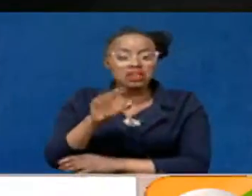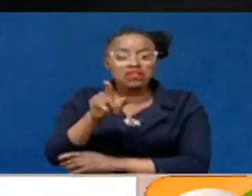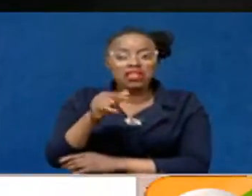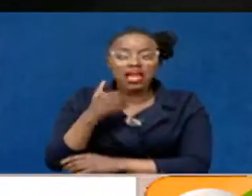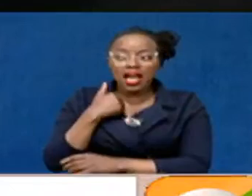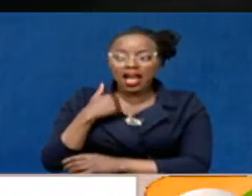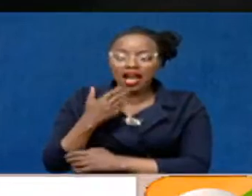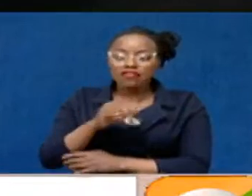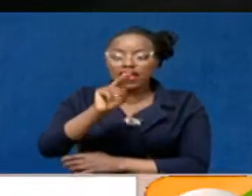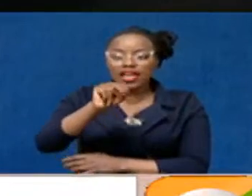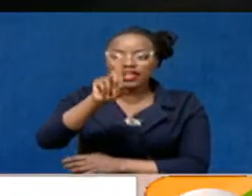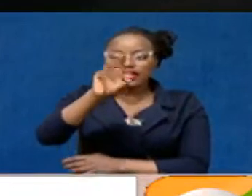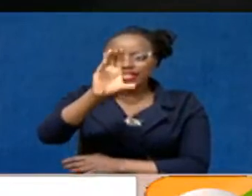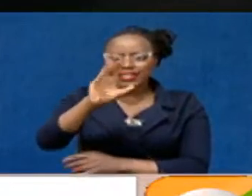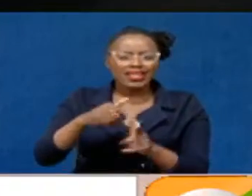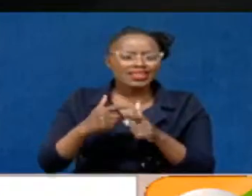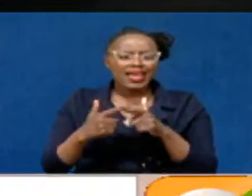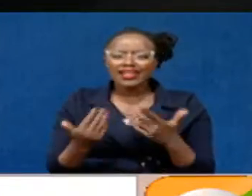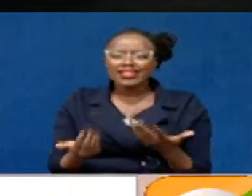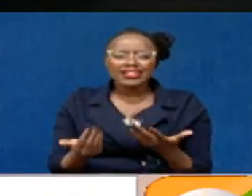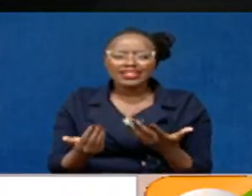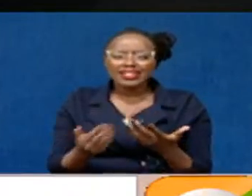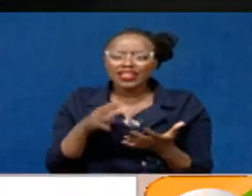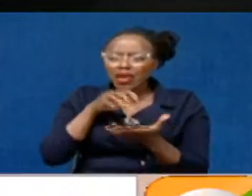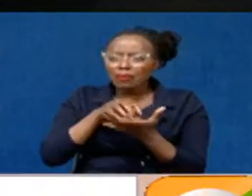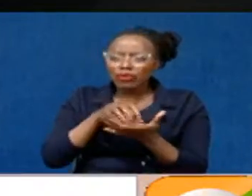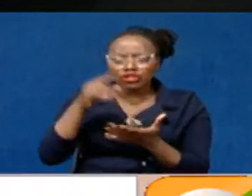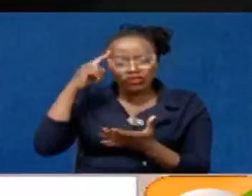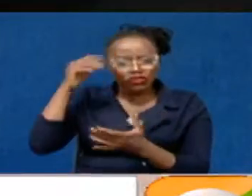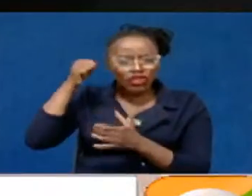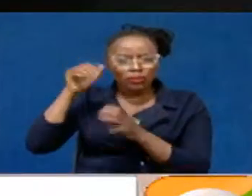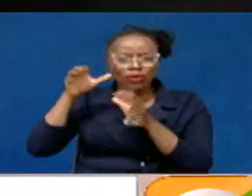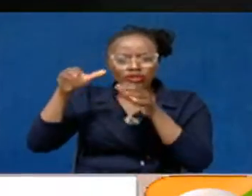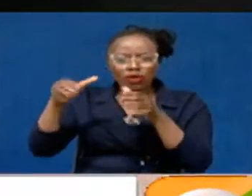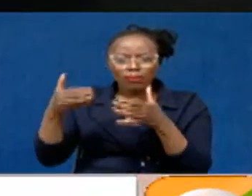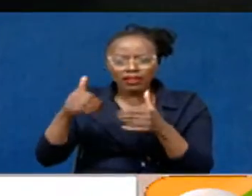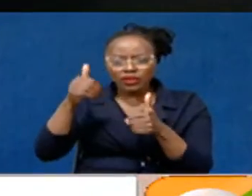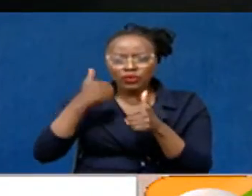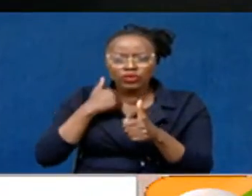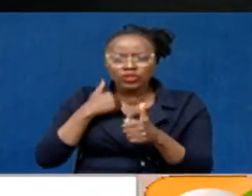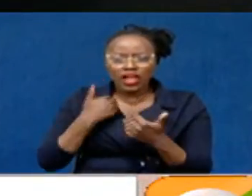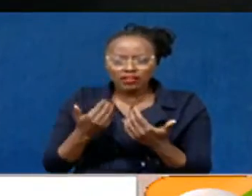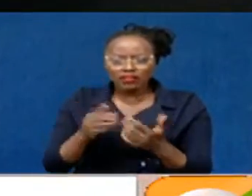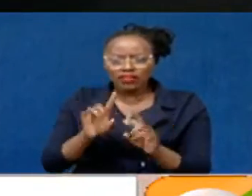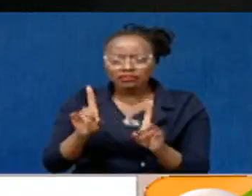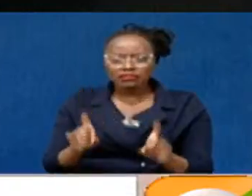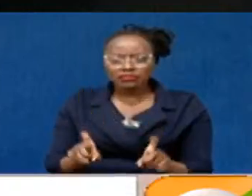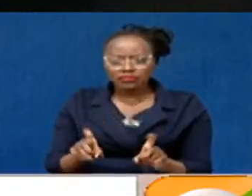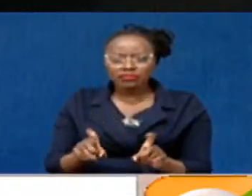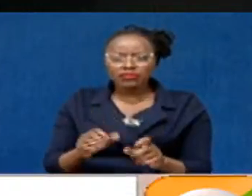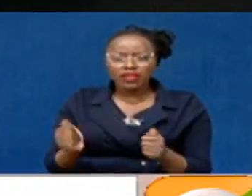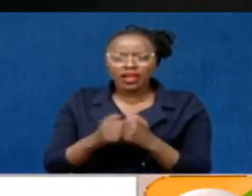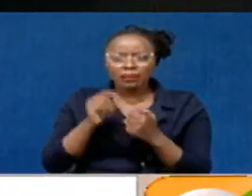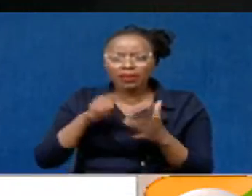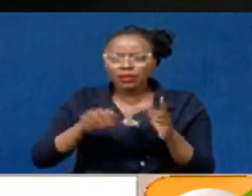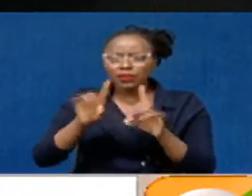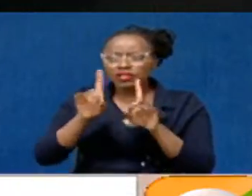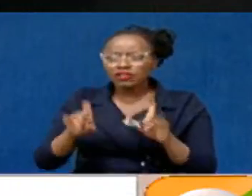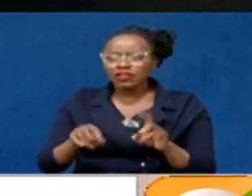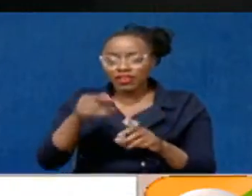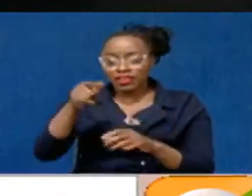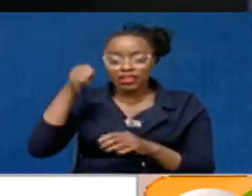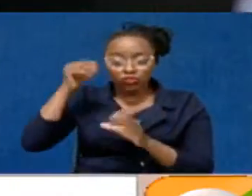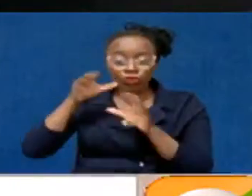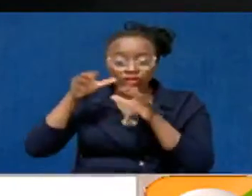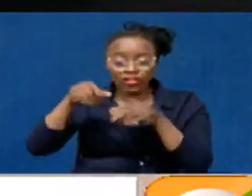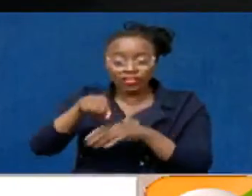do hold an NDC, what the position of the party leader Uhuru Kenyatta will be going forward. Mm-hmm. You know, in this